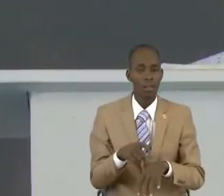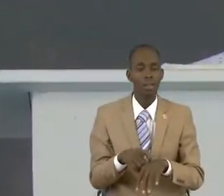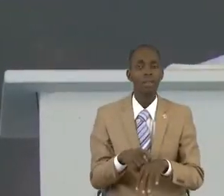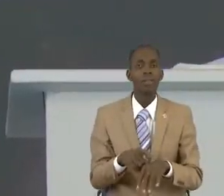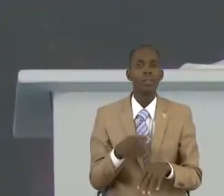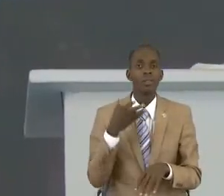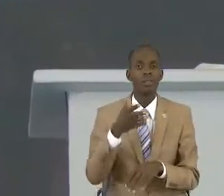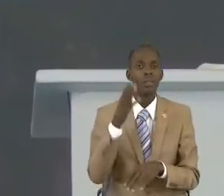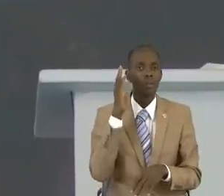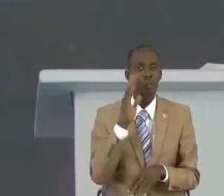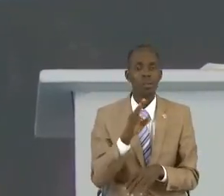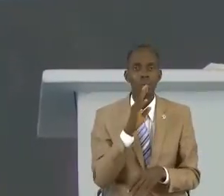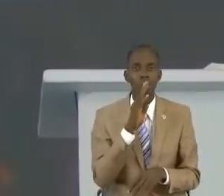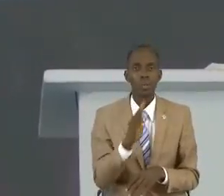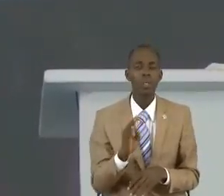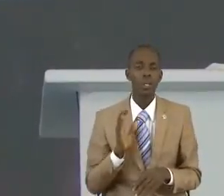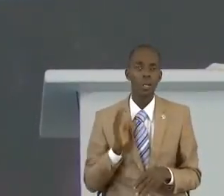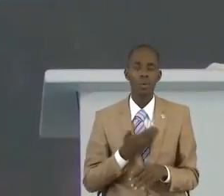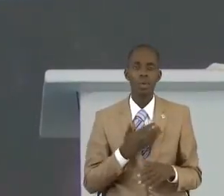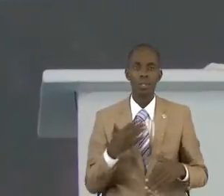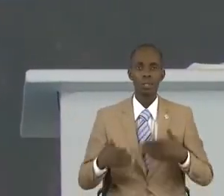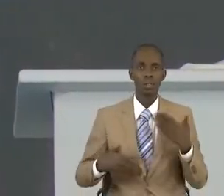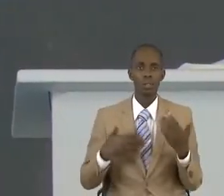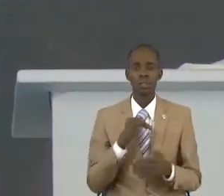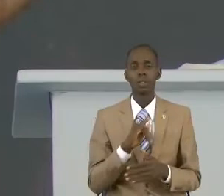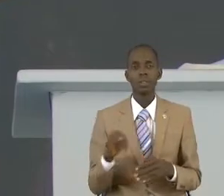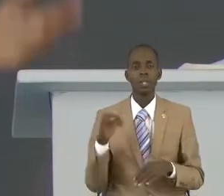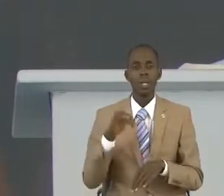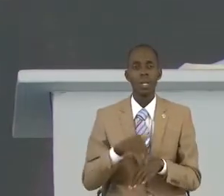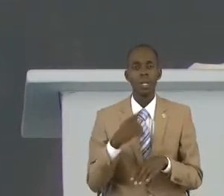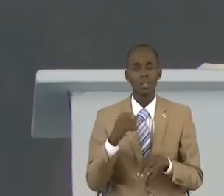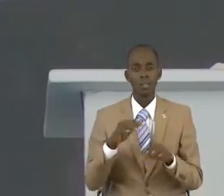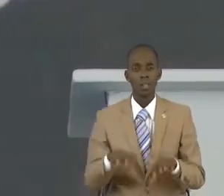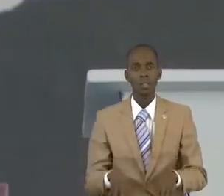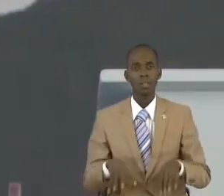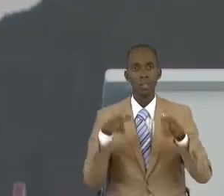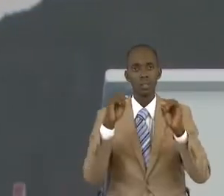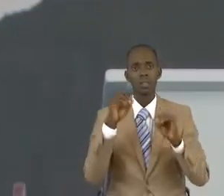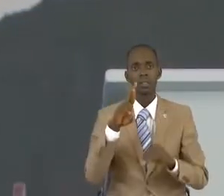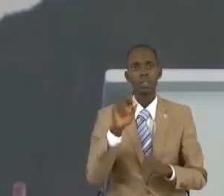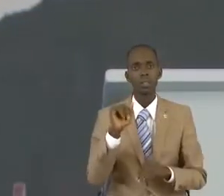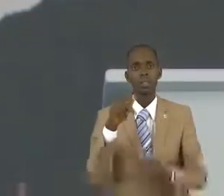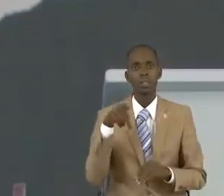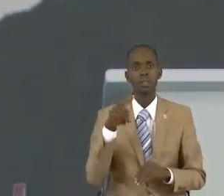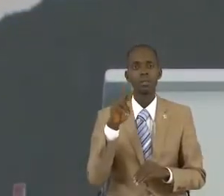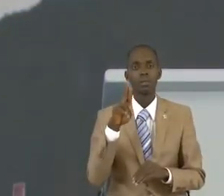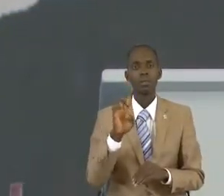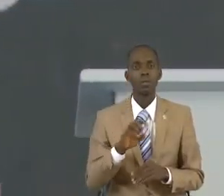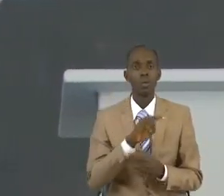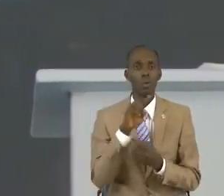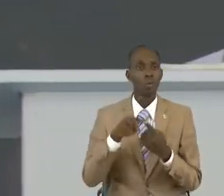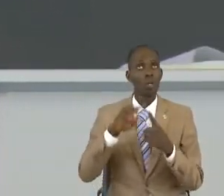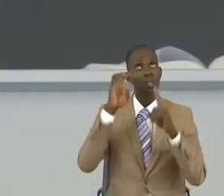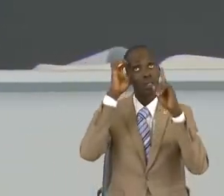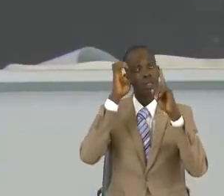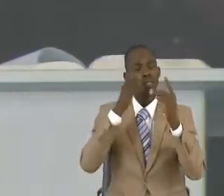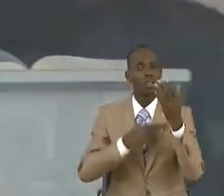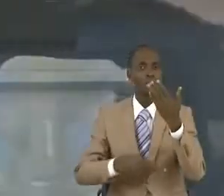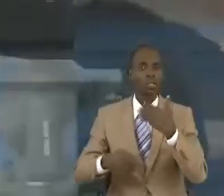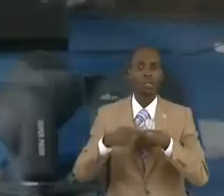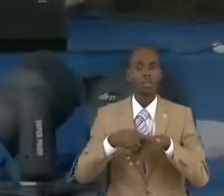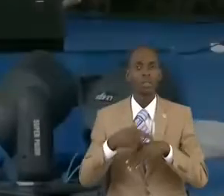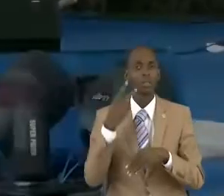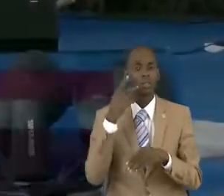our rejoicing at the rapture when he returns. Look at number one.